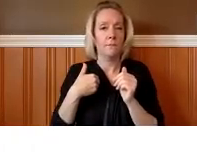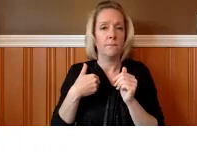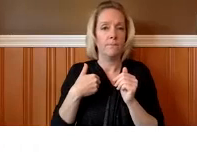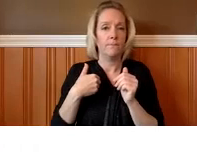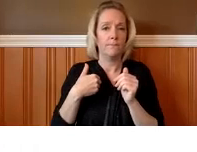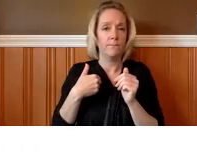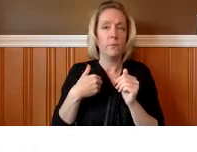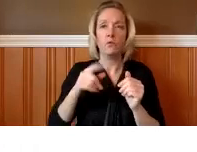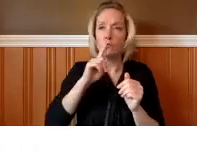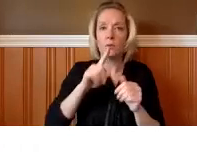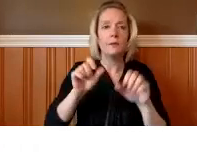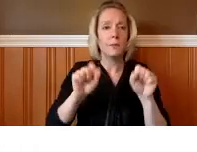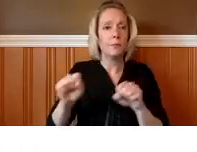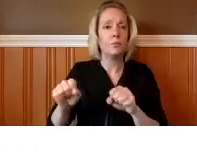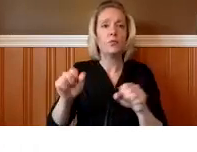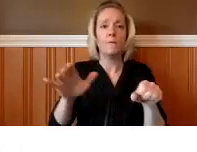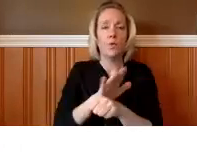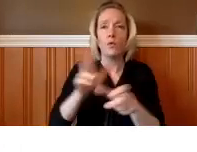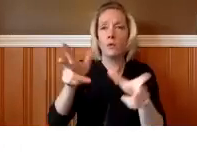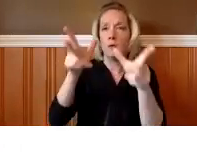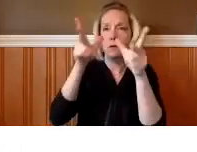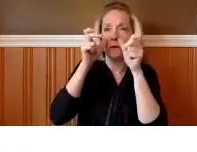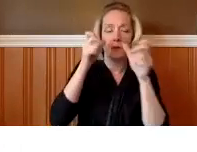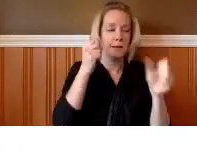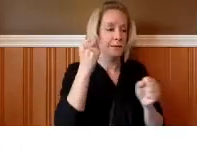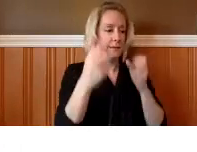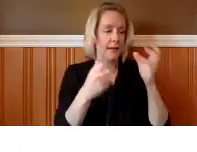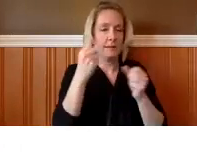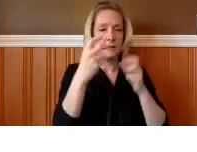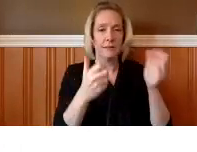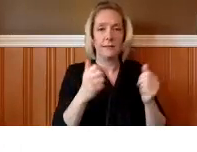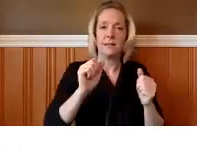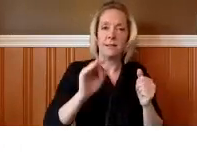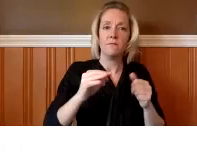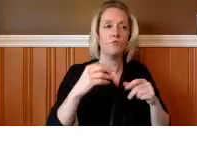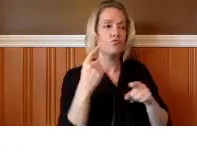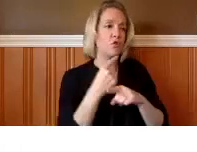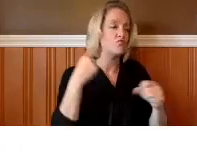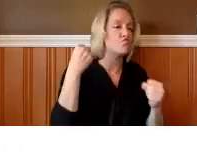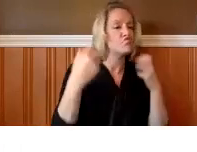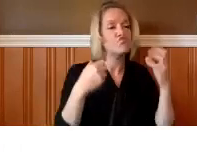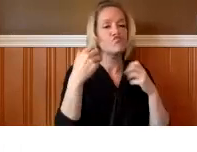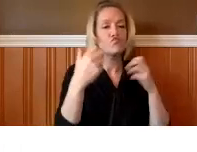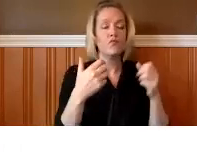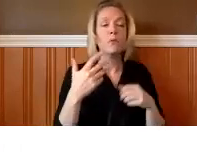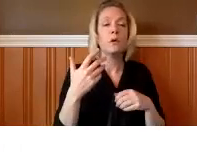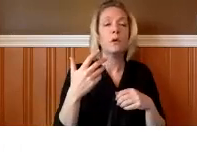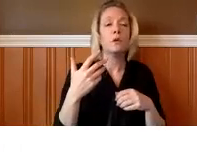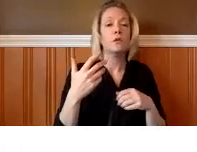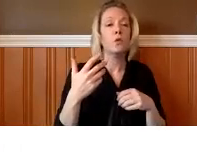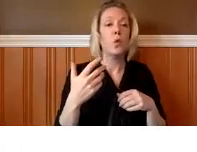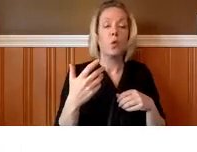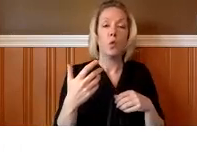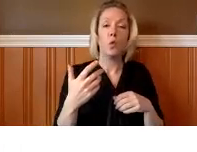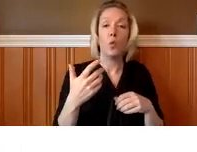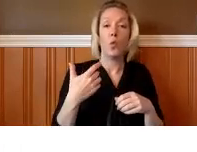to fully interpret ASL in its natural fluid form. And so why we try to at least like slow it down